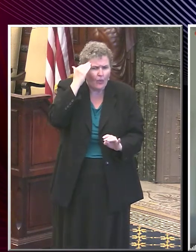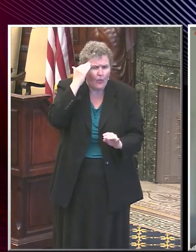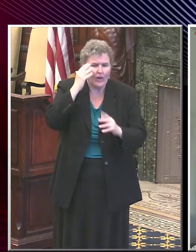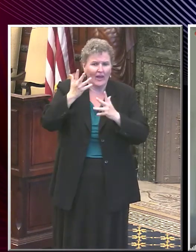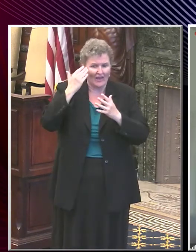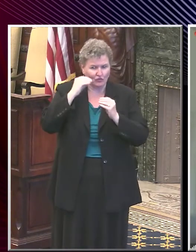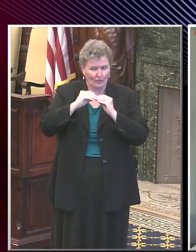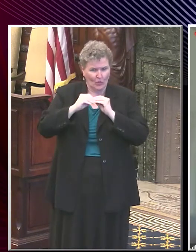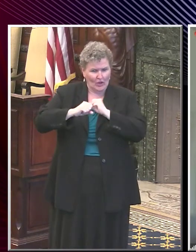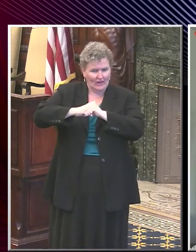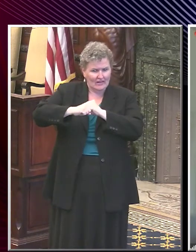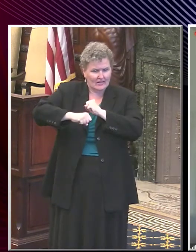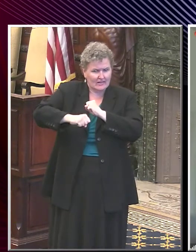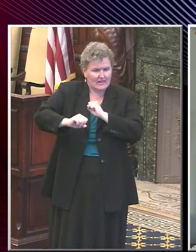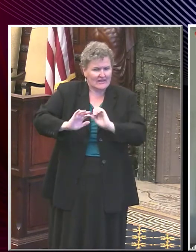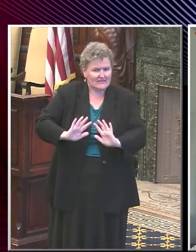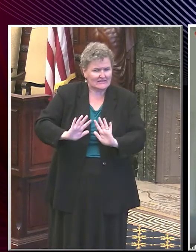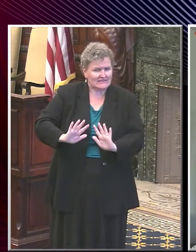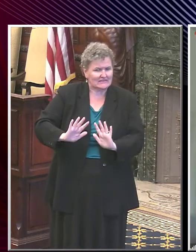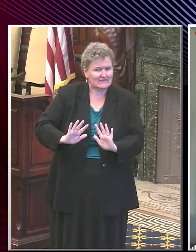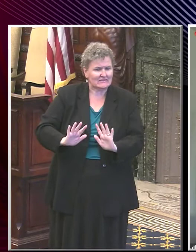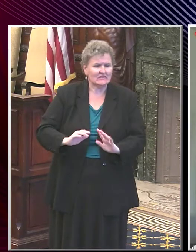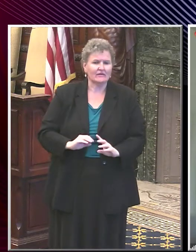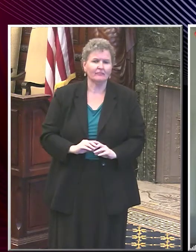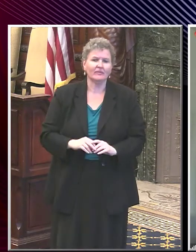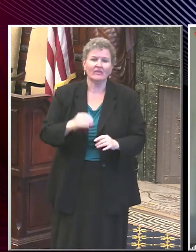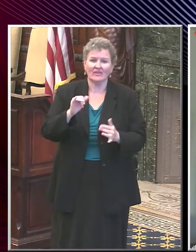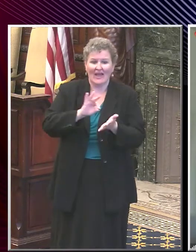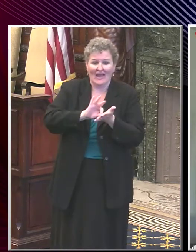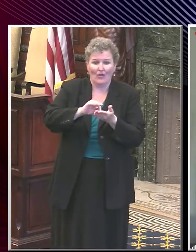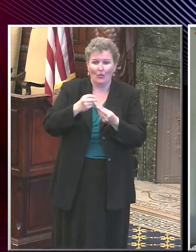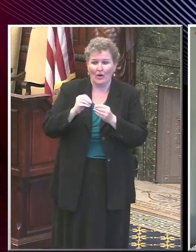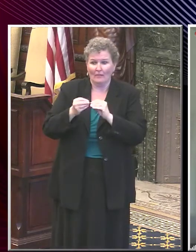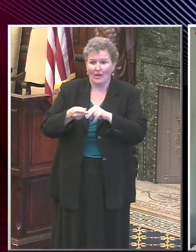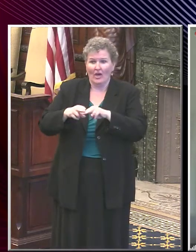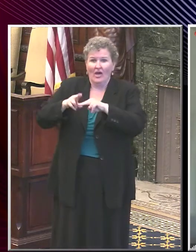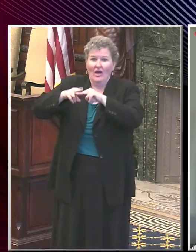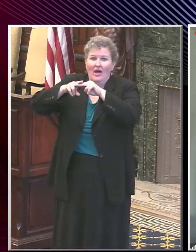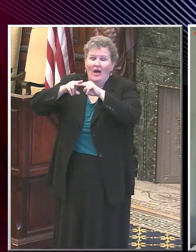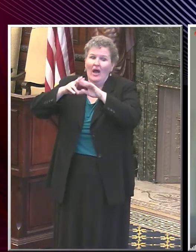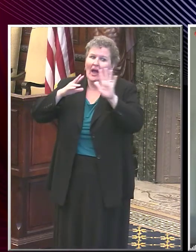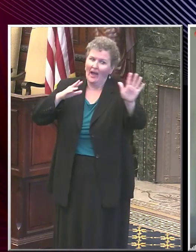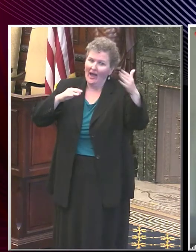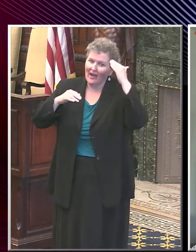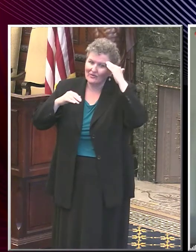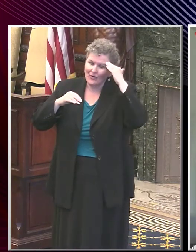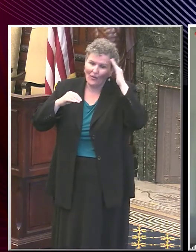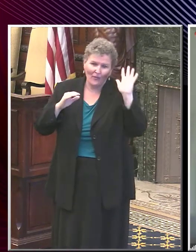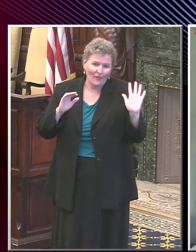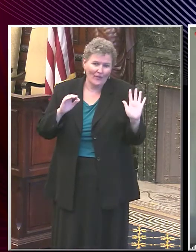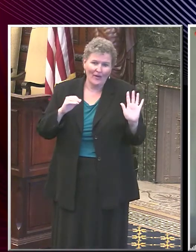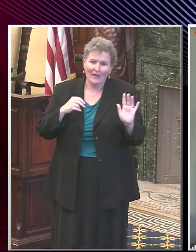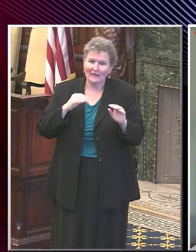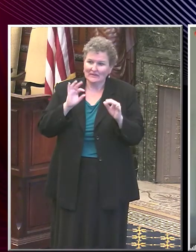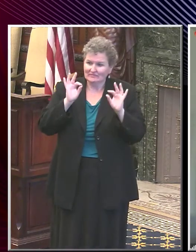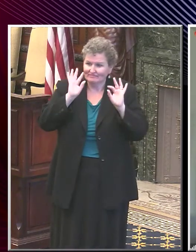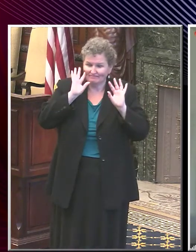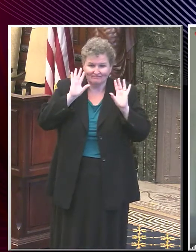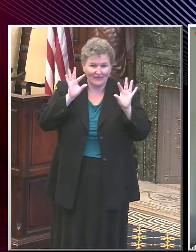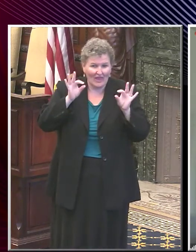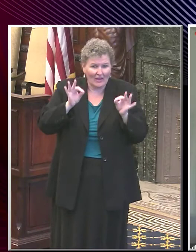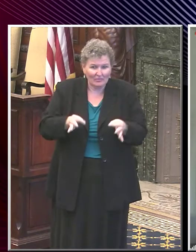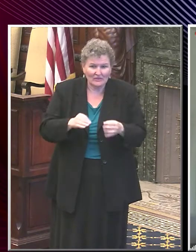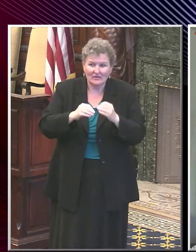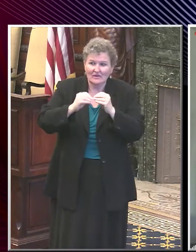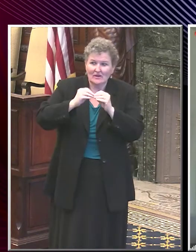going to open on August 1st. And as case counts are rising, it really looks like it is a definite that they can't open on August 1st. But things don't